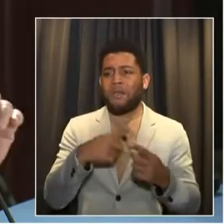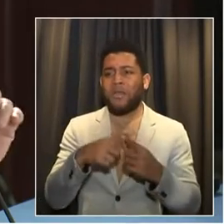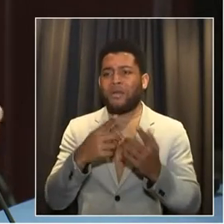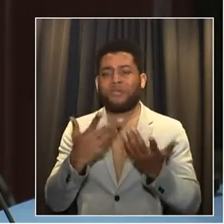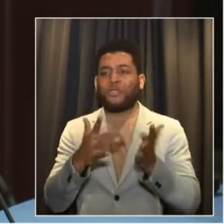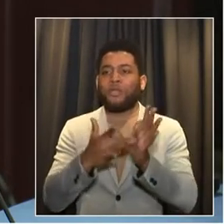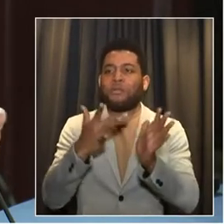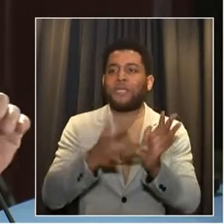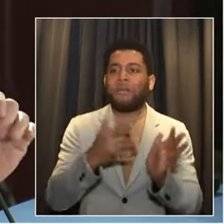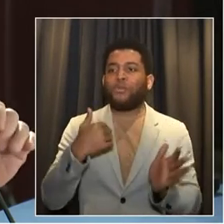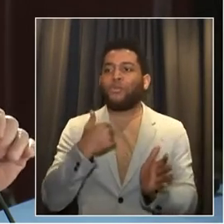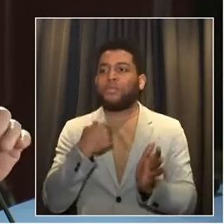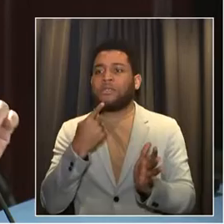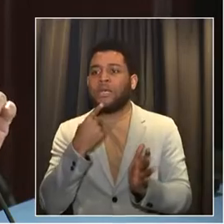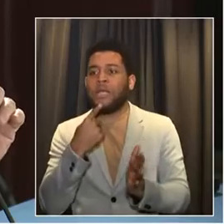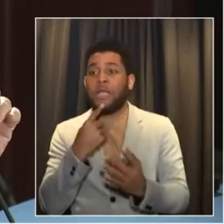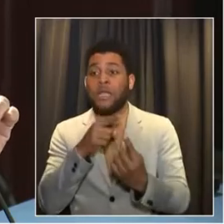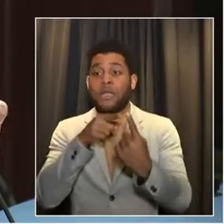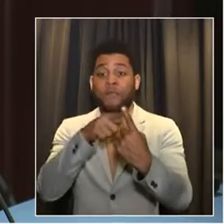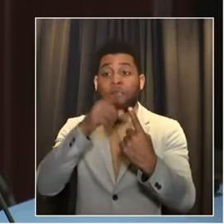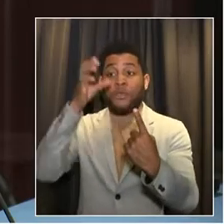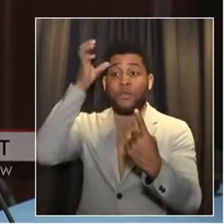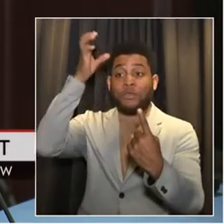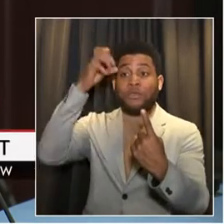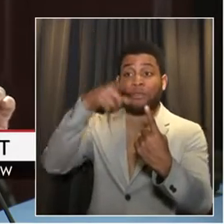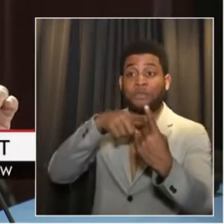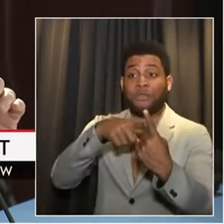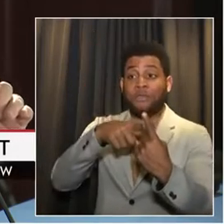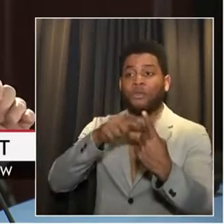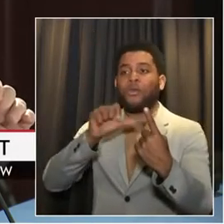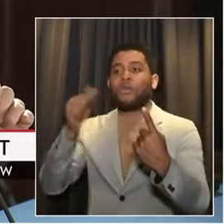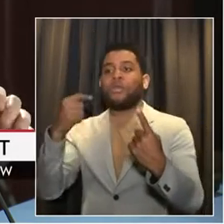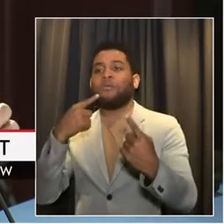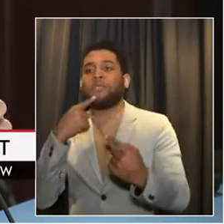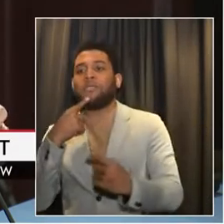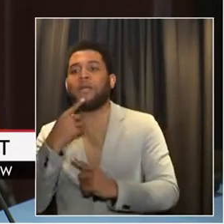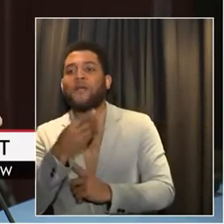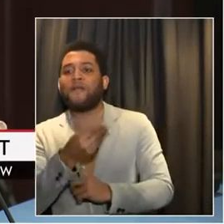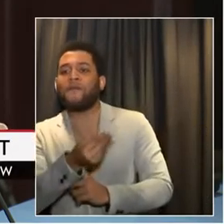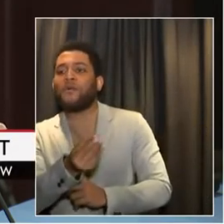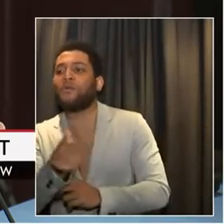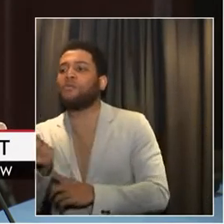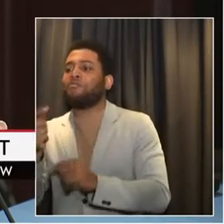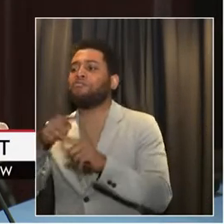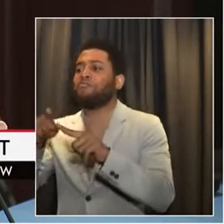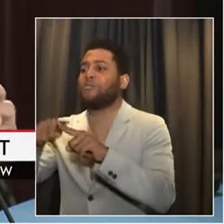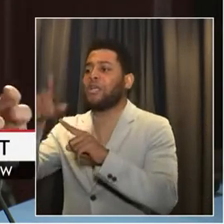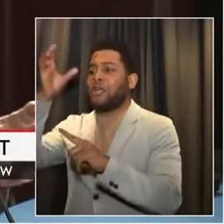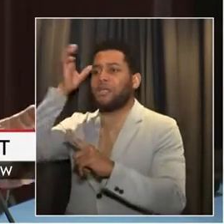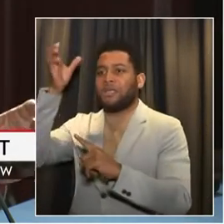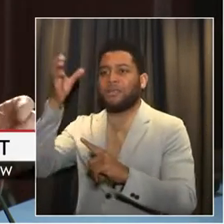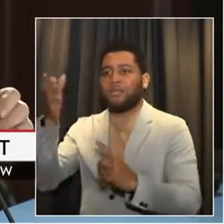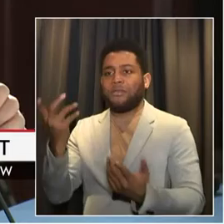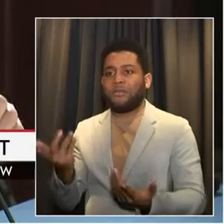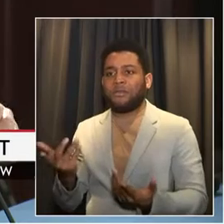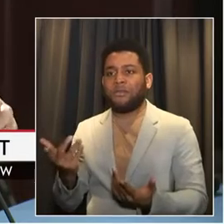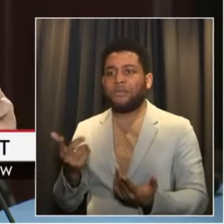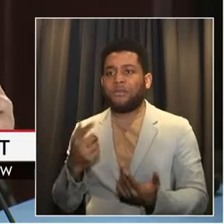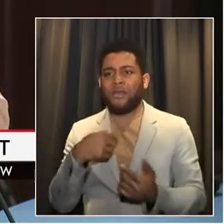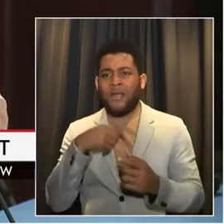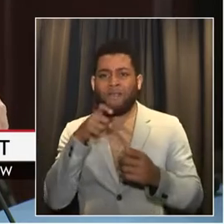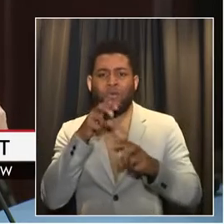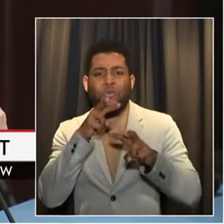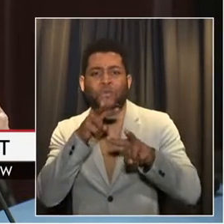said concepts. And if we're looking at the end of 2024, I'm curious your